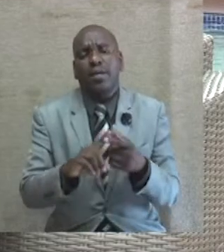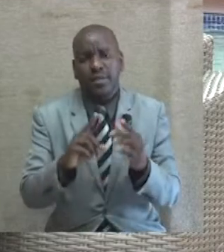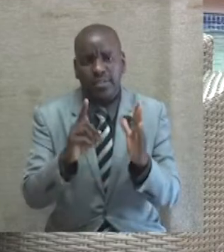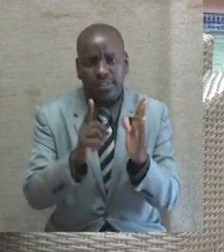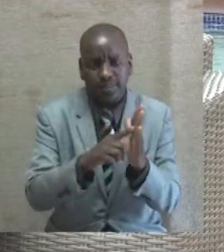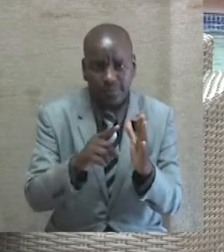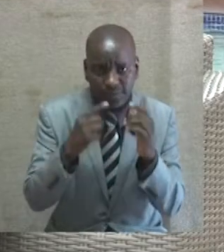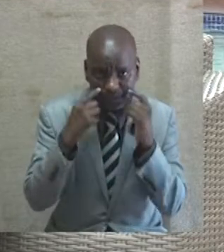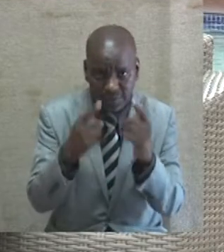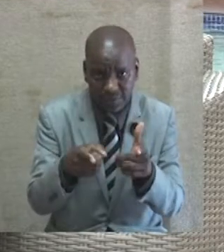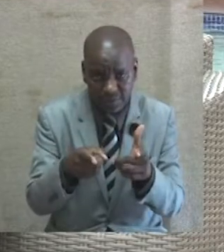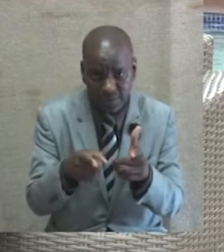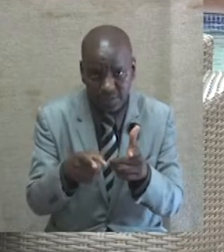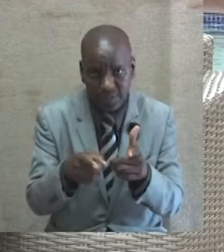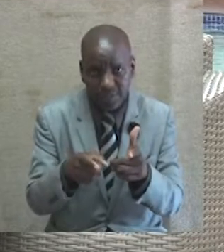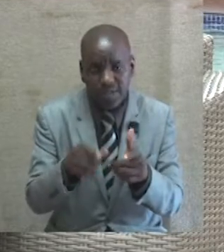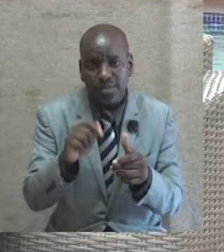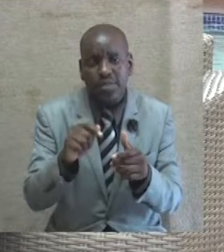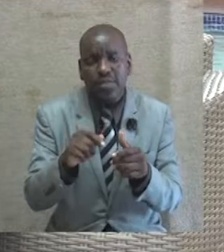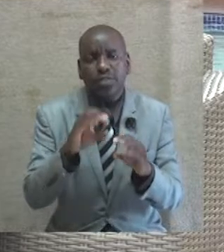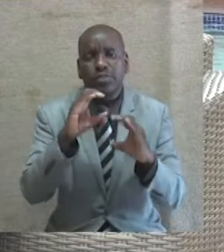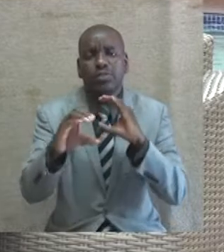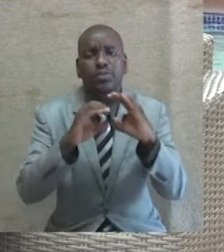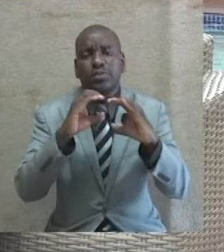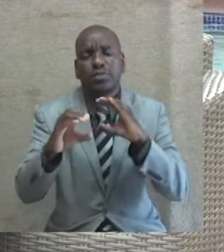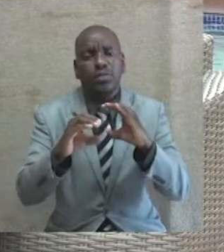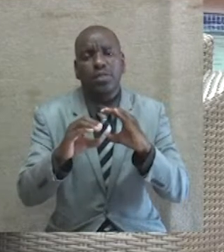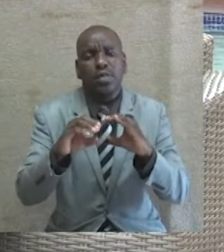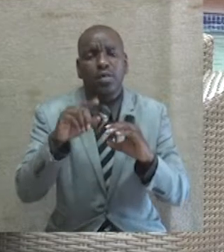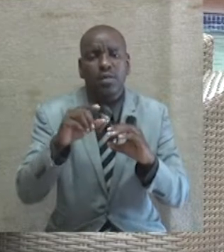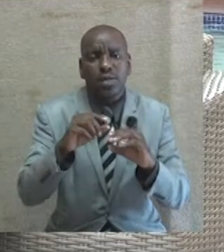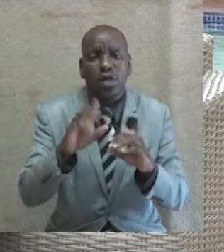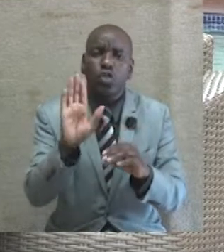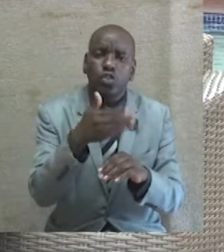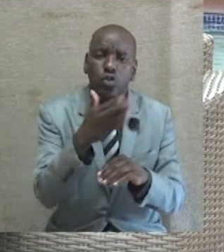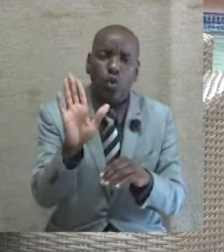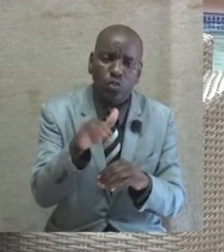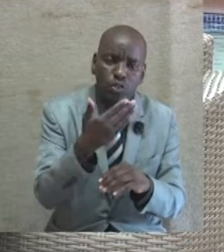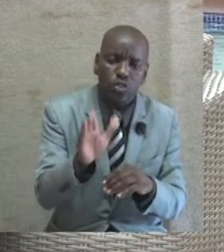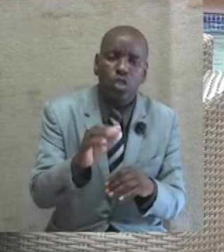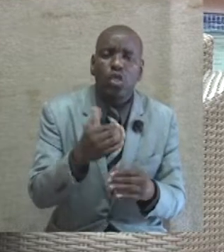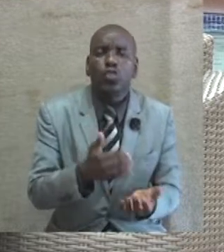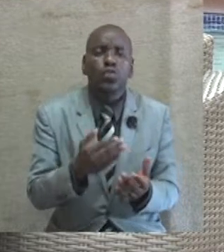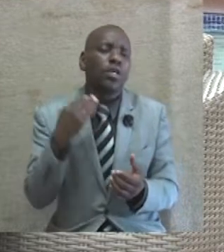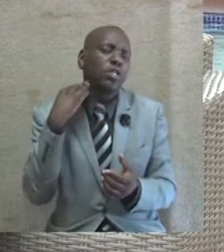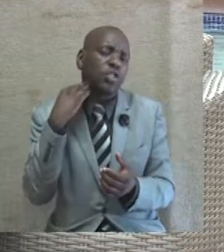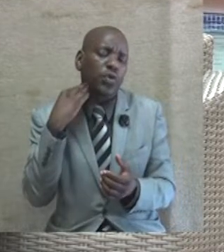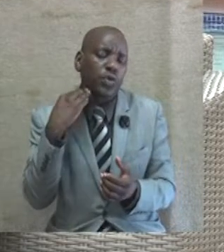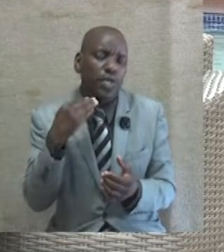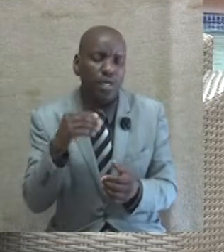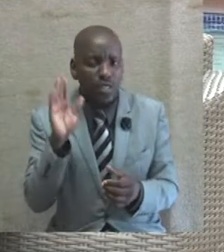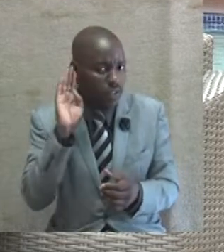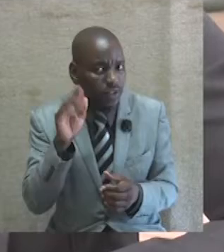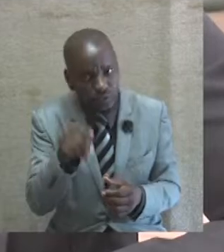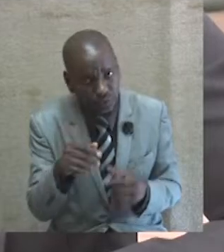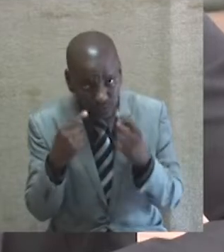example of what we have, what we have been using in guidance and counseling, are the songs that the children enjoy